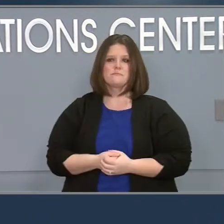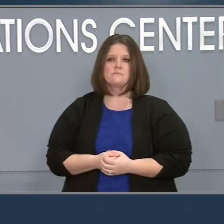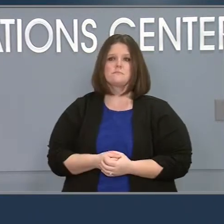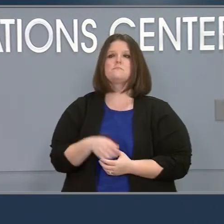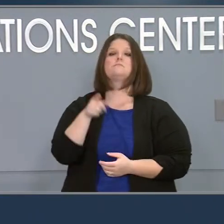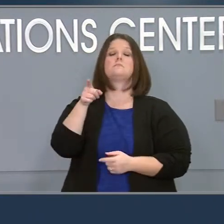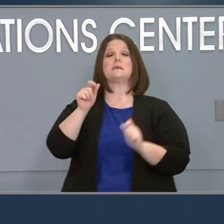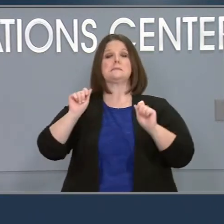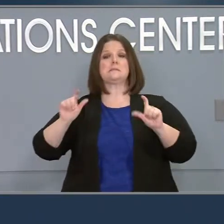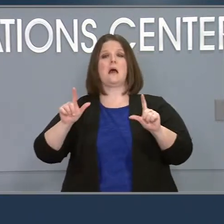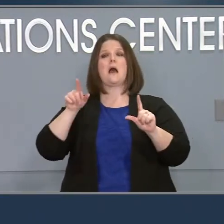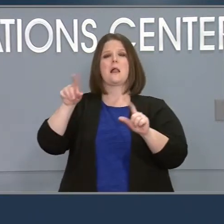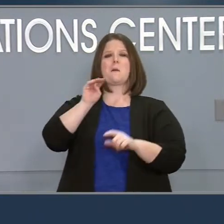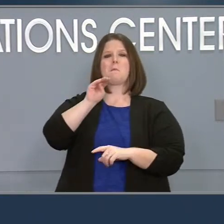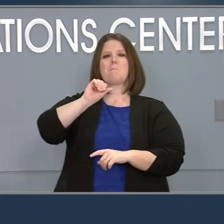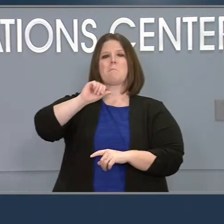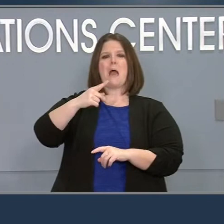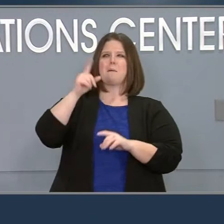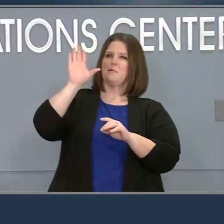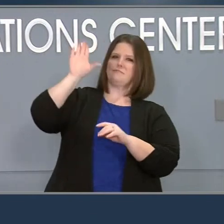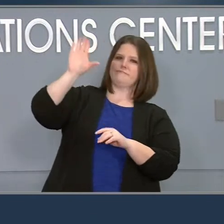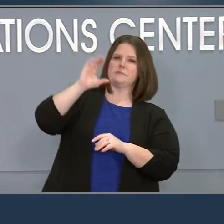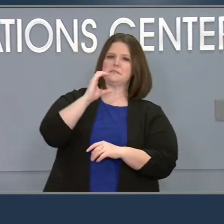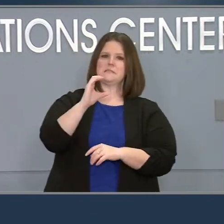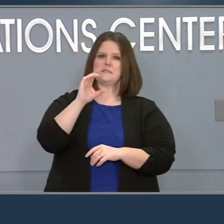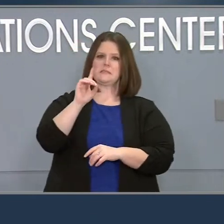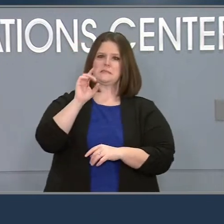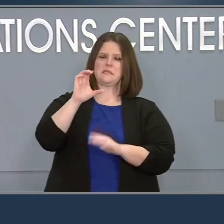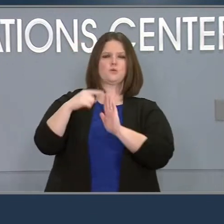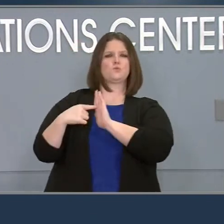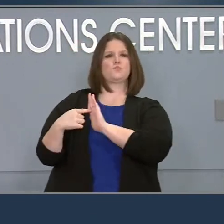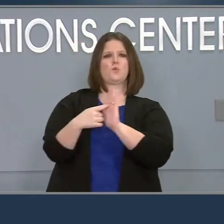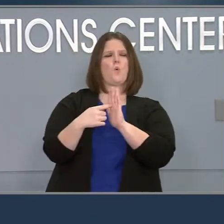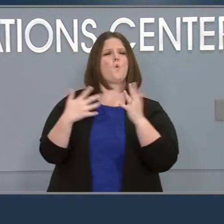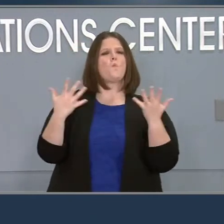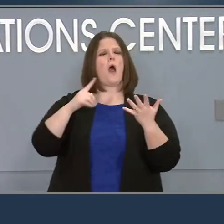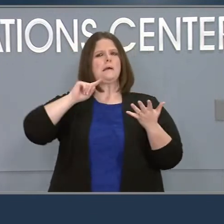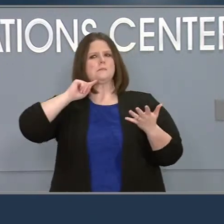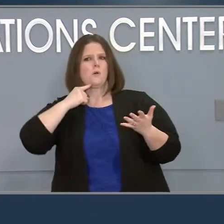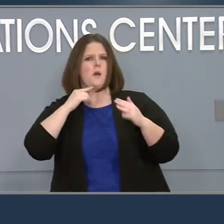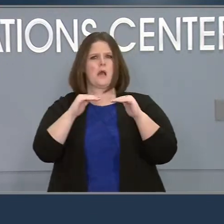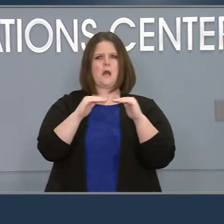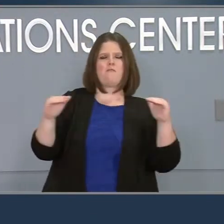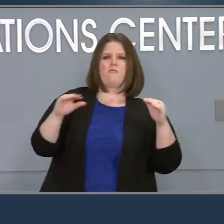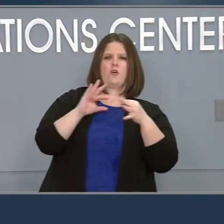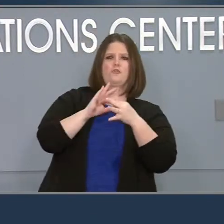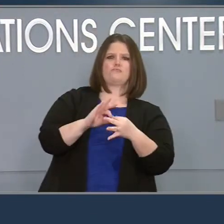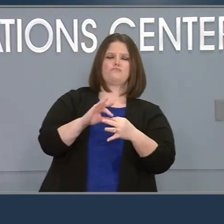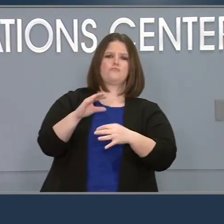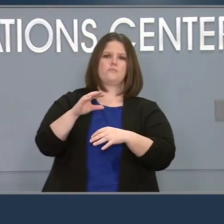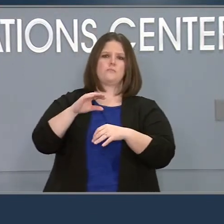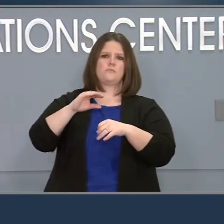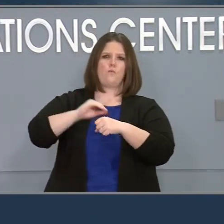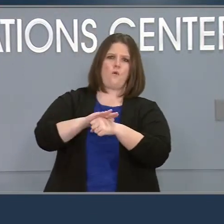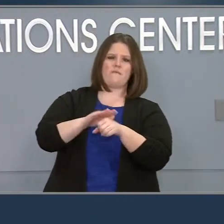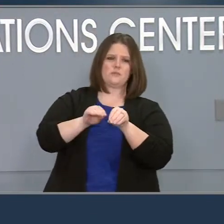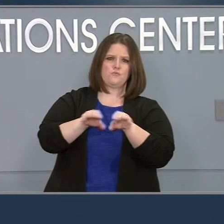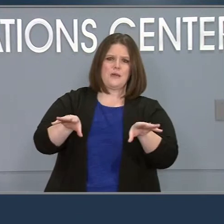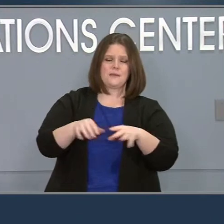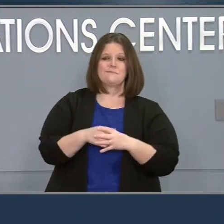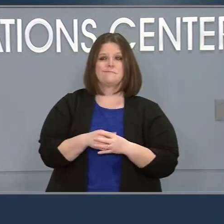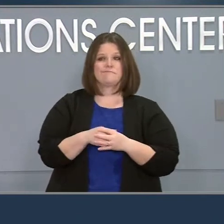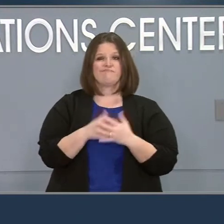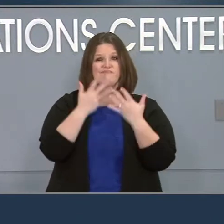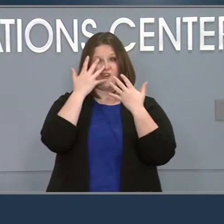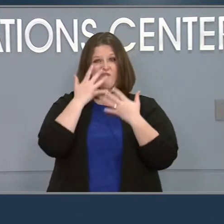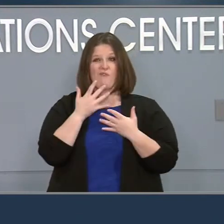local level. This is a map from the CDC that shows the level of viral transmission here in North Carolina. And unfortunately, North